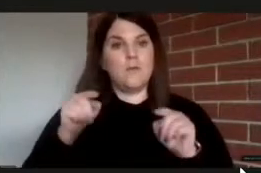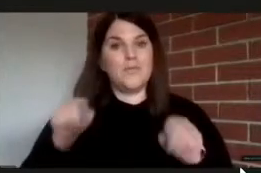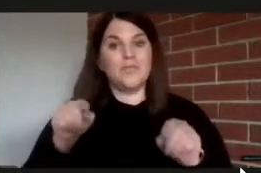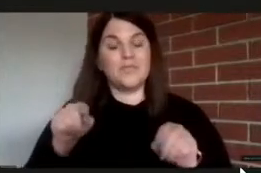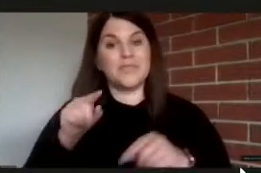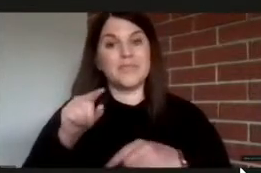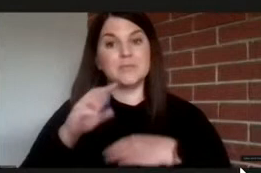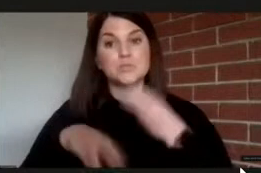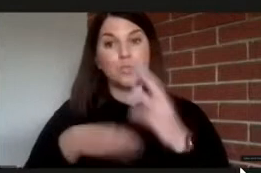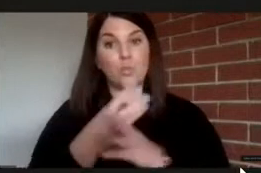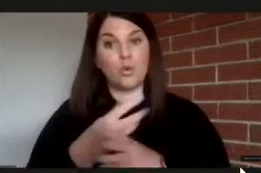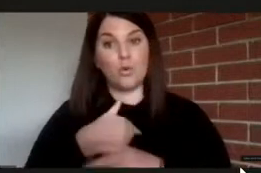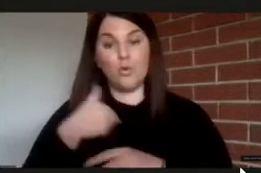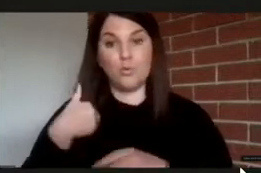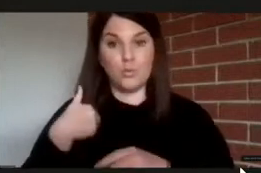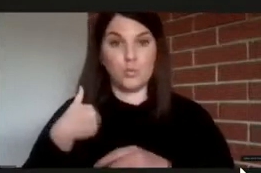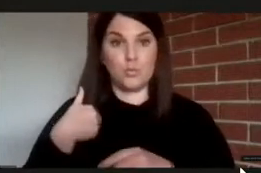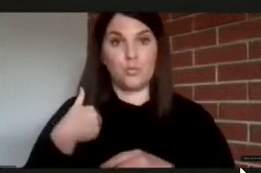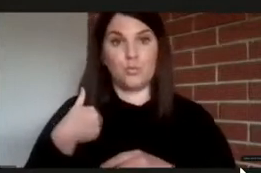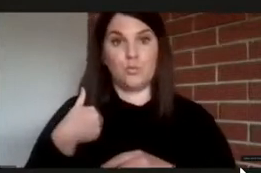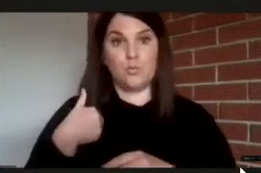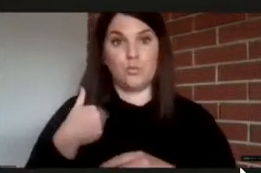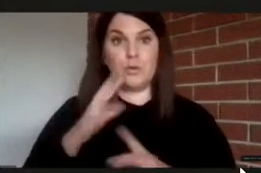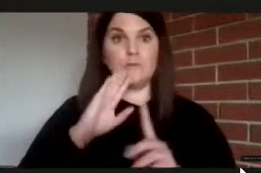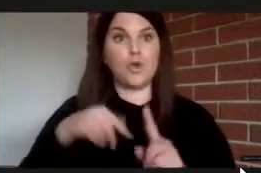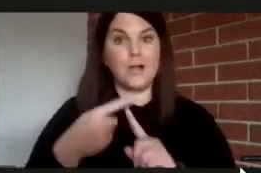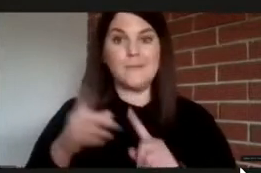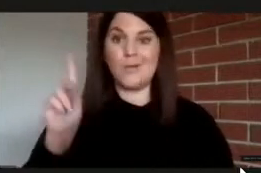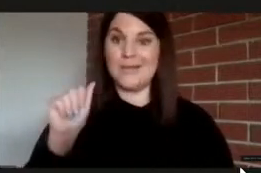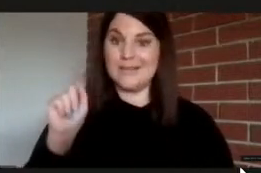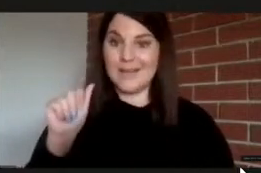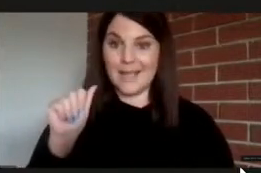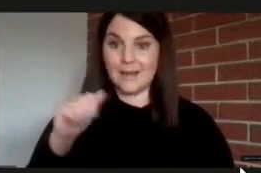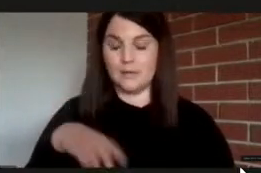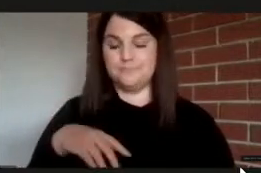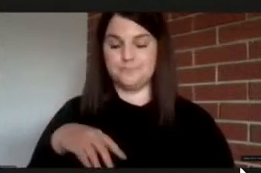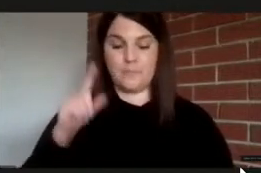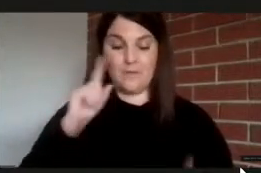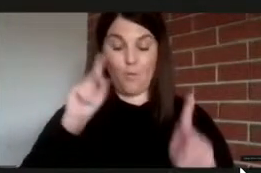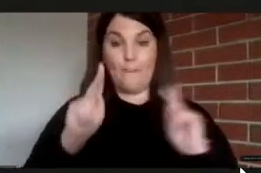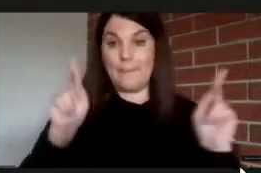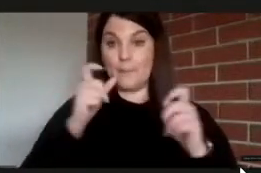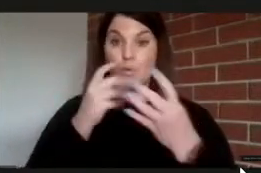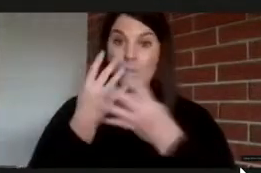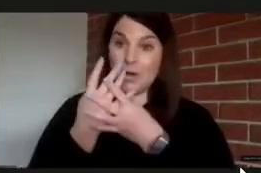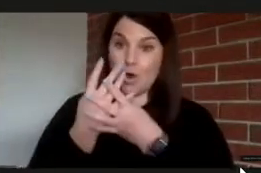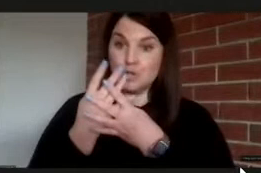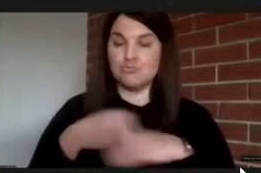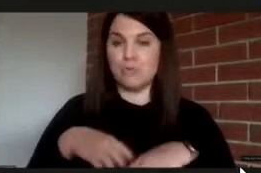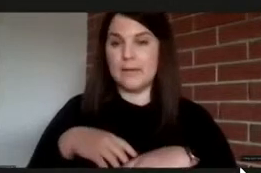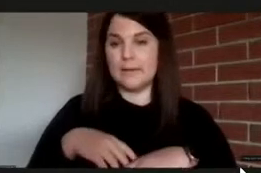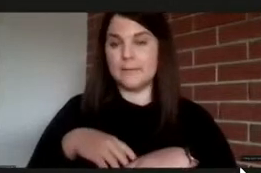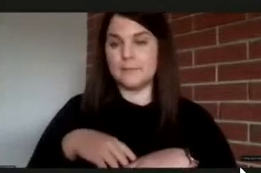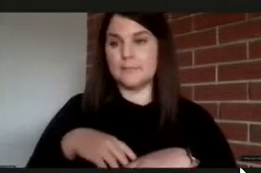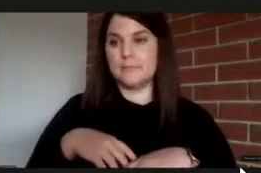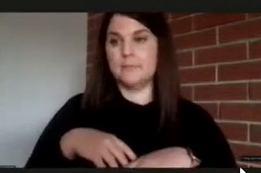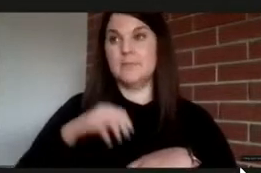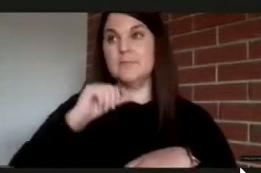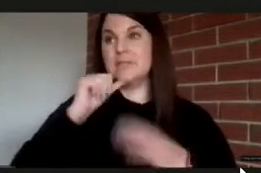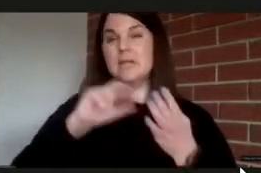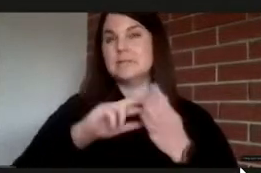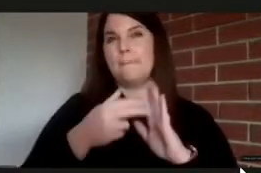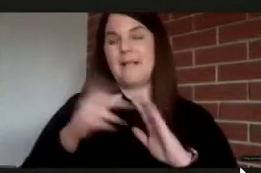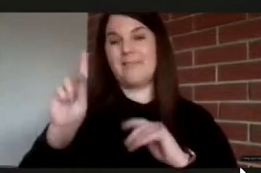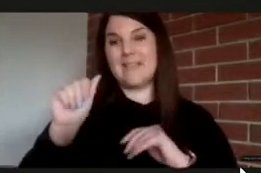that we've been talking about of data, for people who are incarcerated, it's not that the data isn't perfect, it's